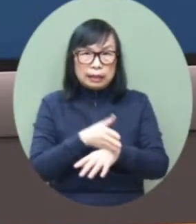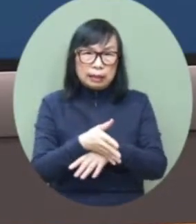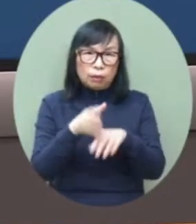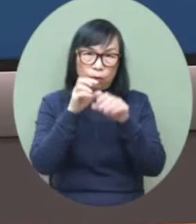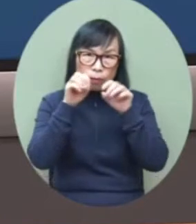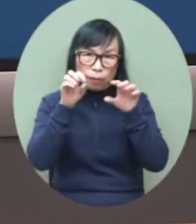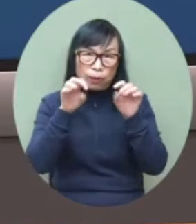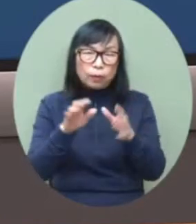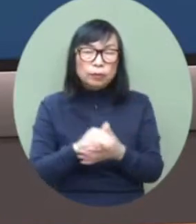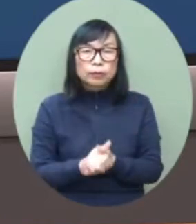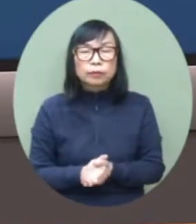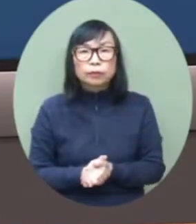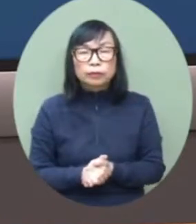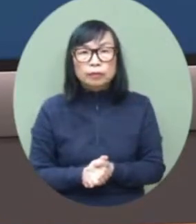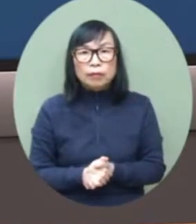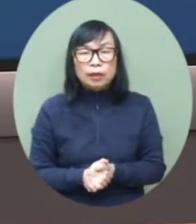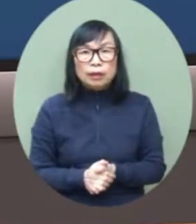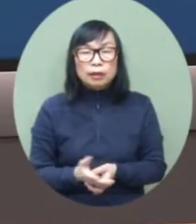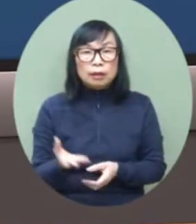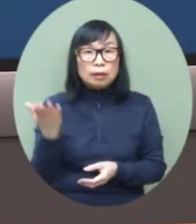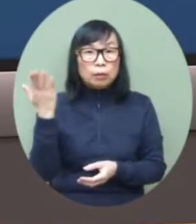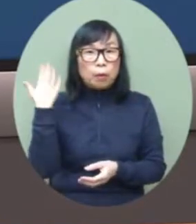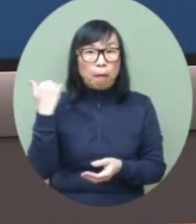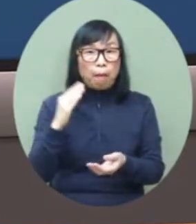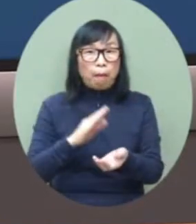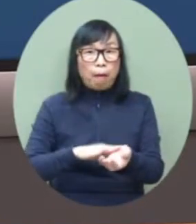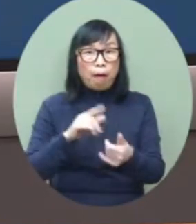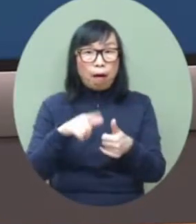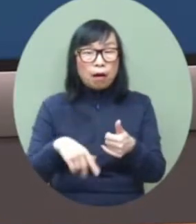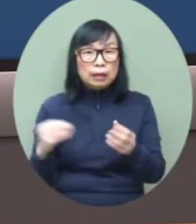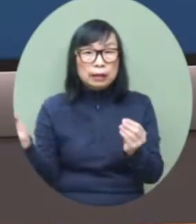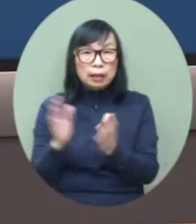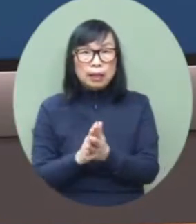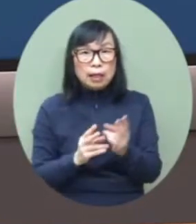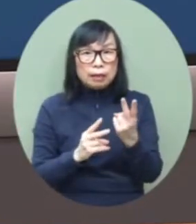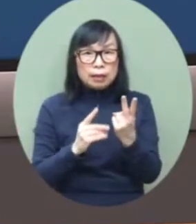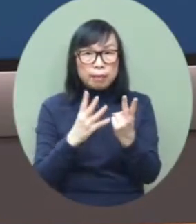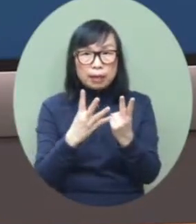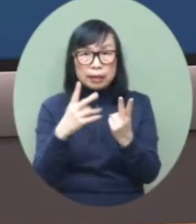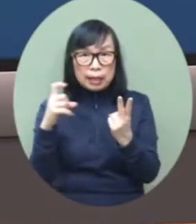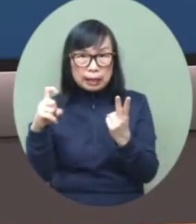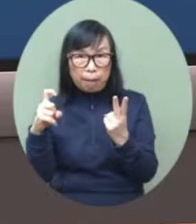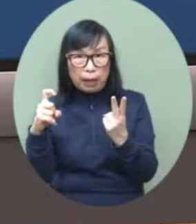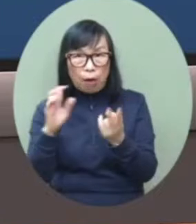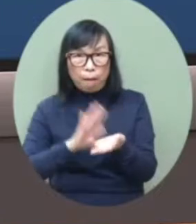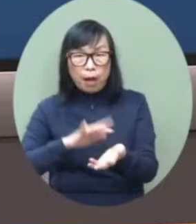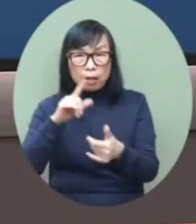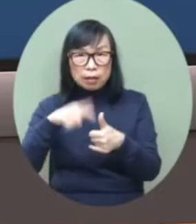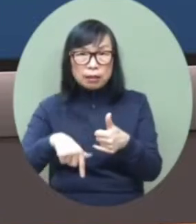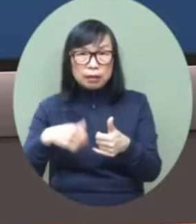are reporting these figures a bit late, including the above patients, and right now we have